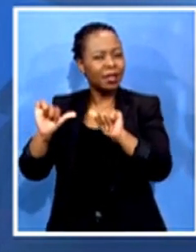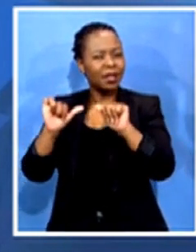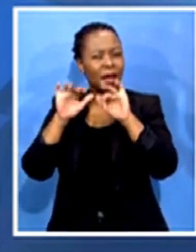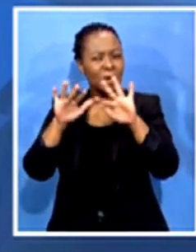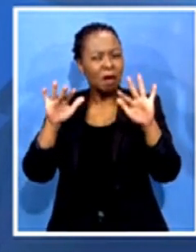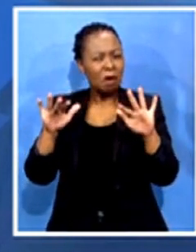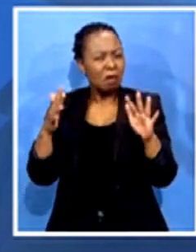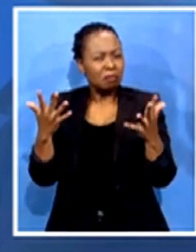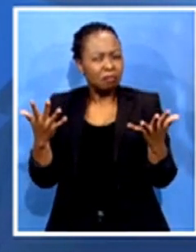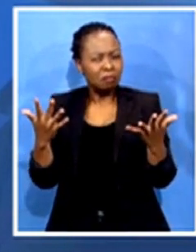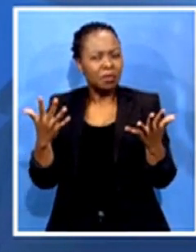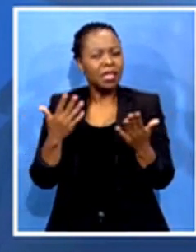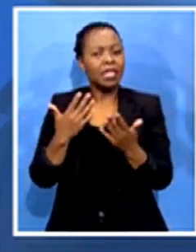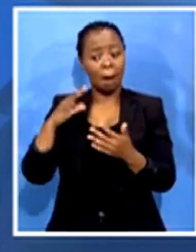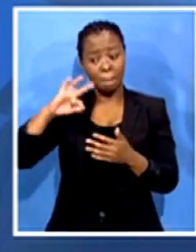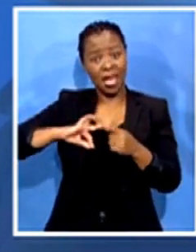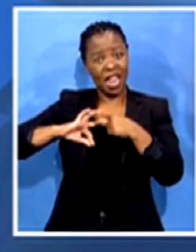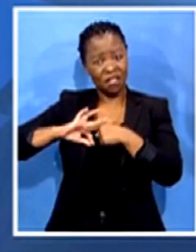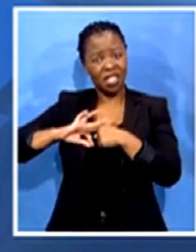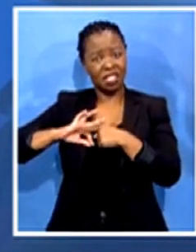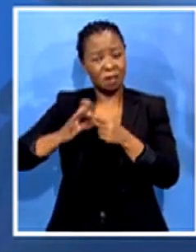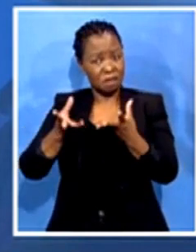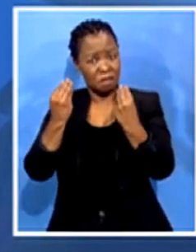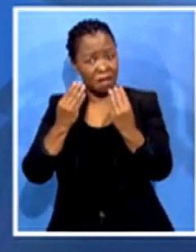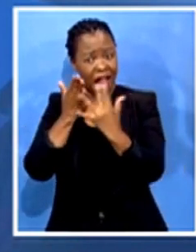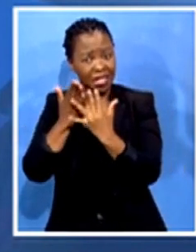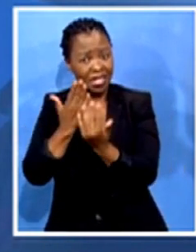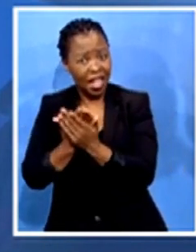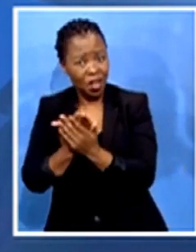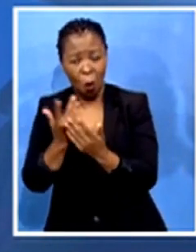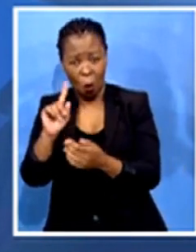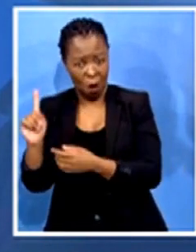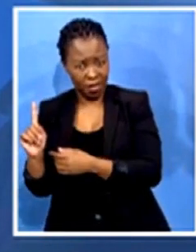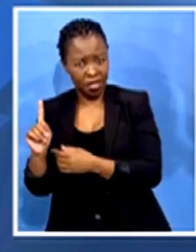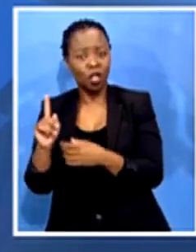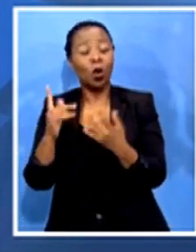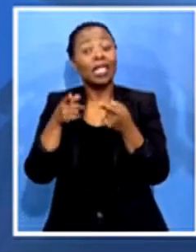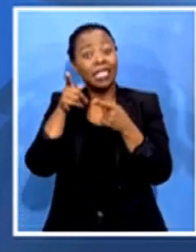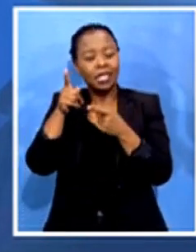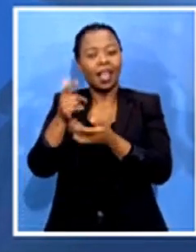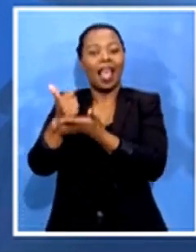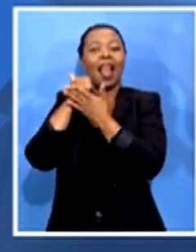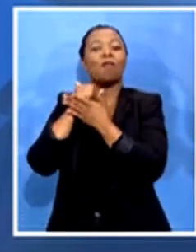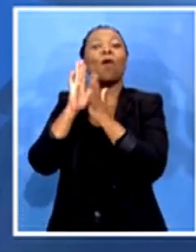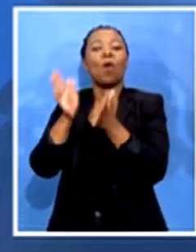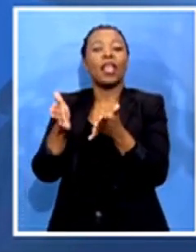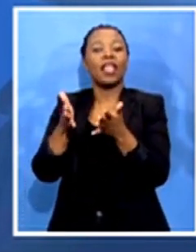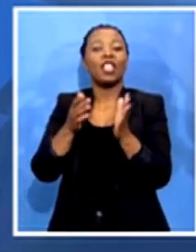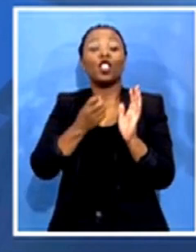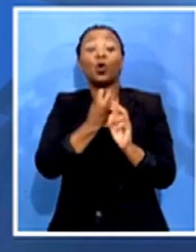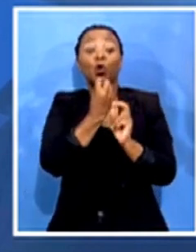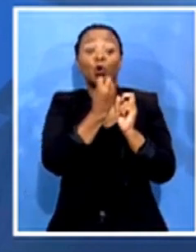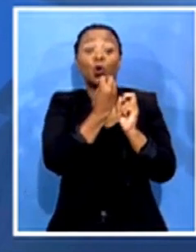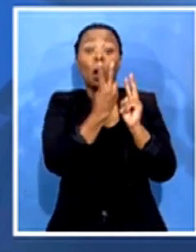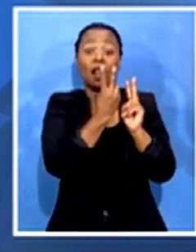getting. And this is going to help us even in terms of looking at the current clients, the 12 million clients that we have, to make sure that